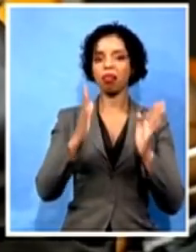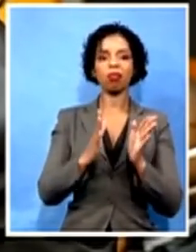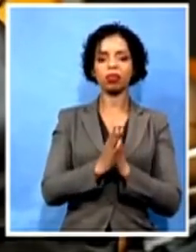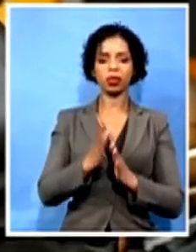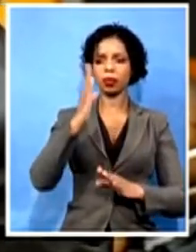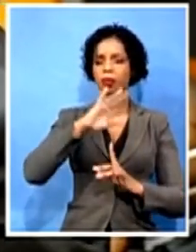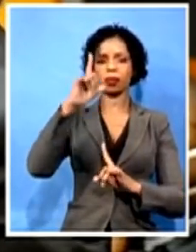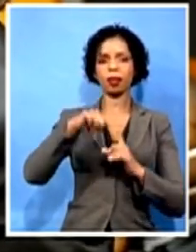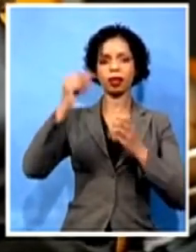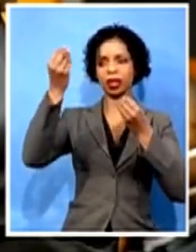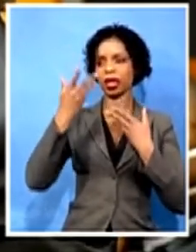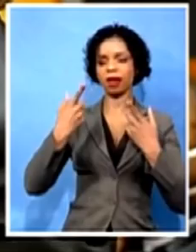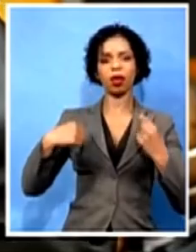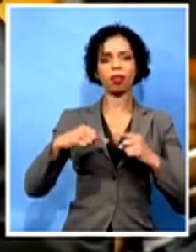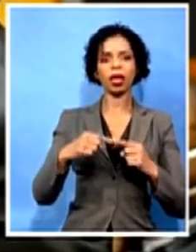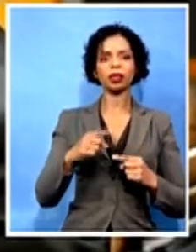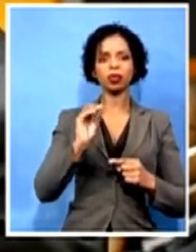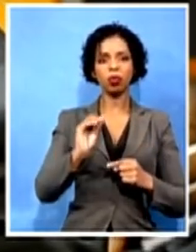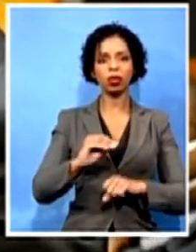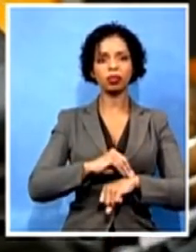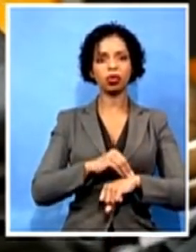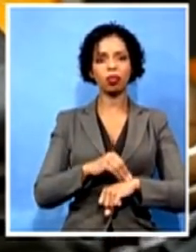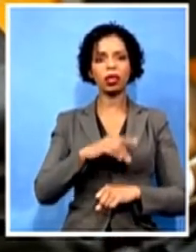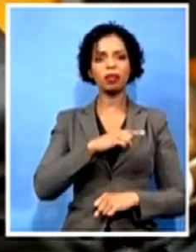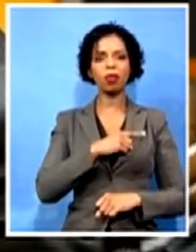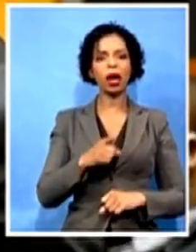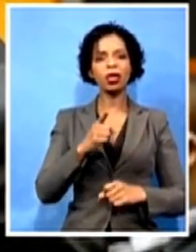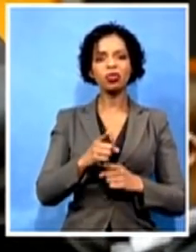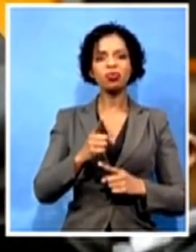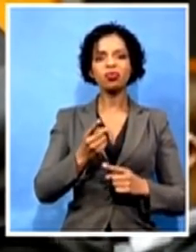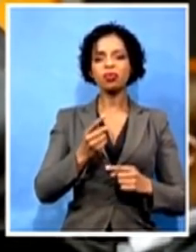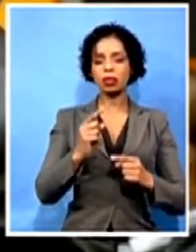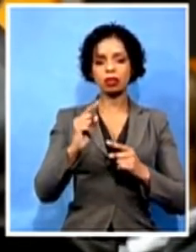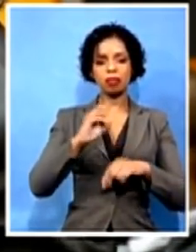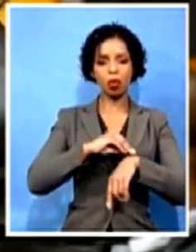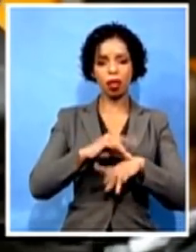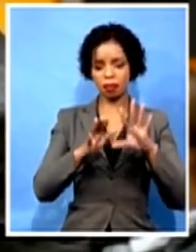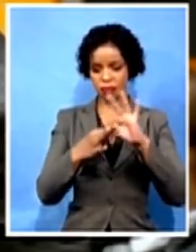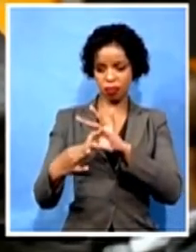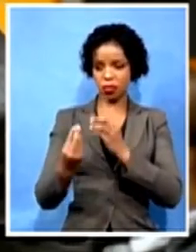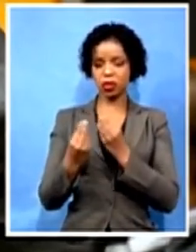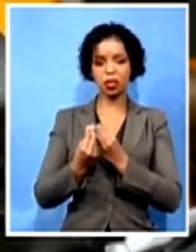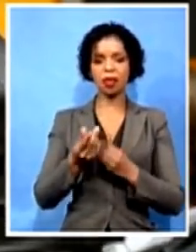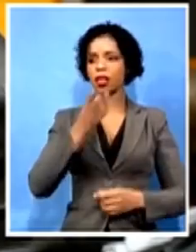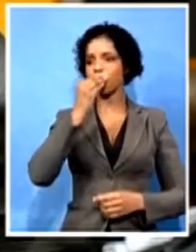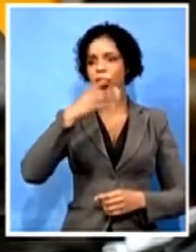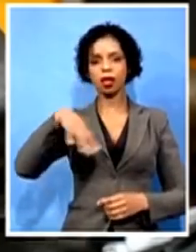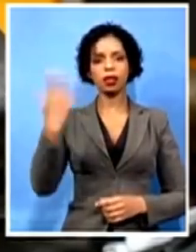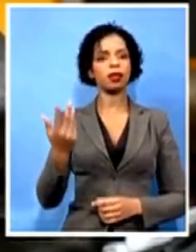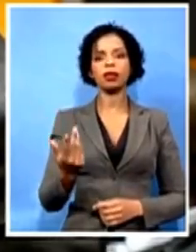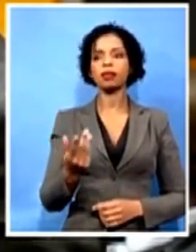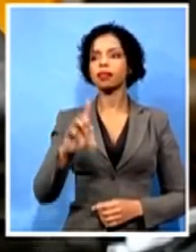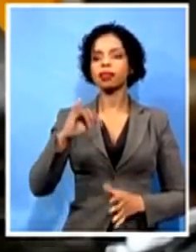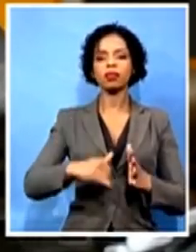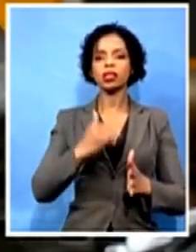there's a problem in relation to something, and now we're going to oppose bail. To just be told in court and get caught blindsided, it's a little